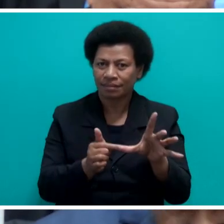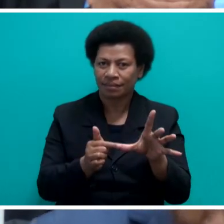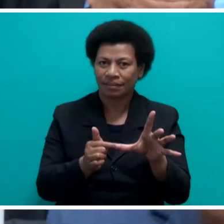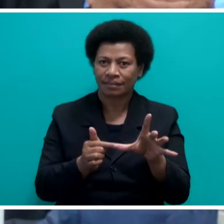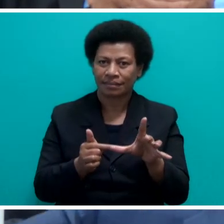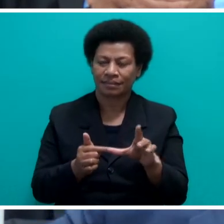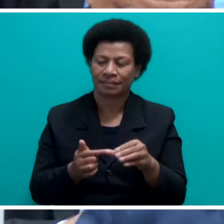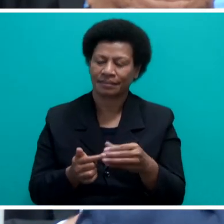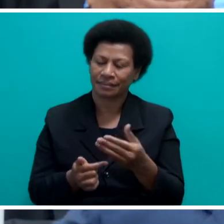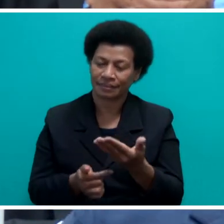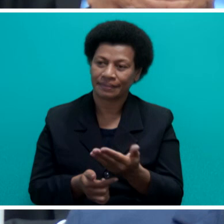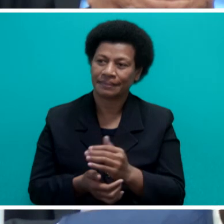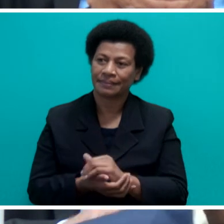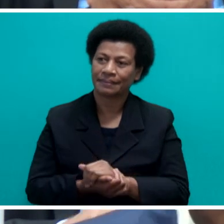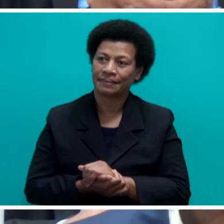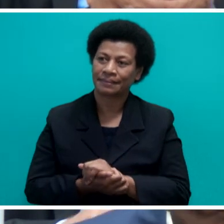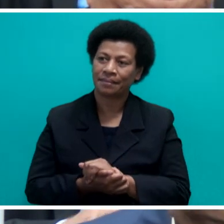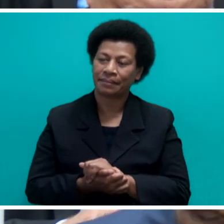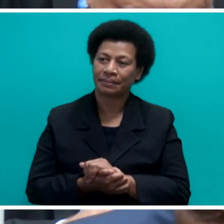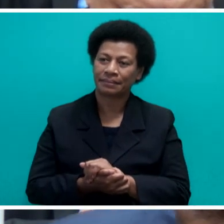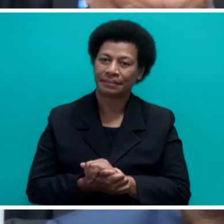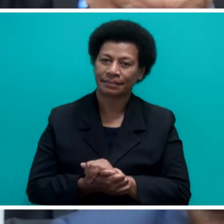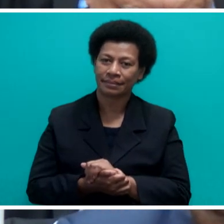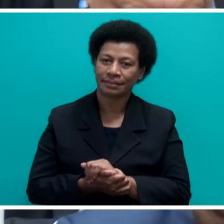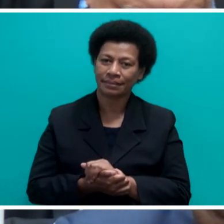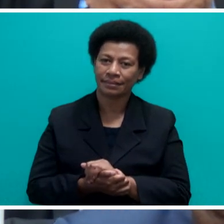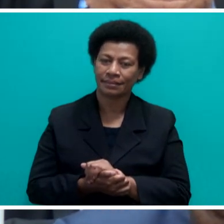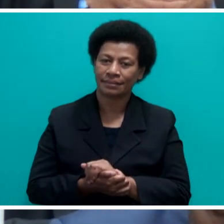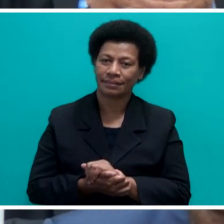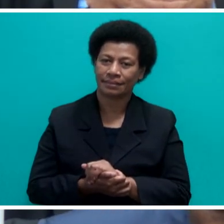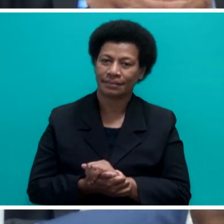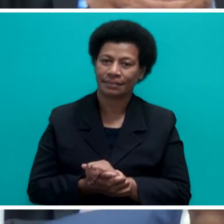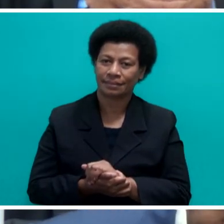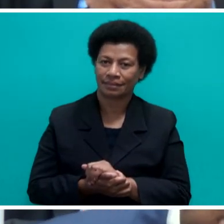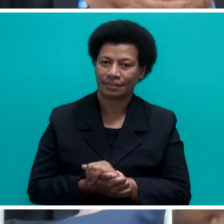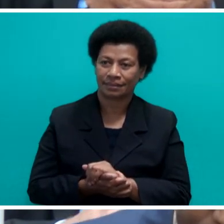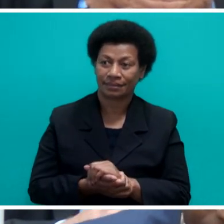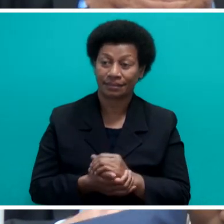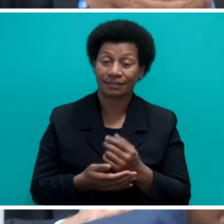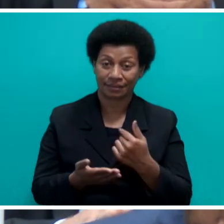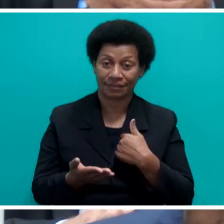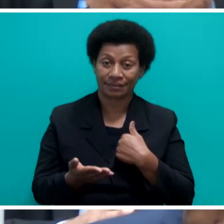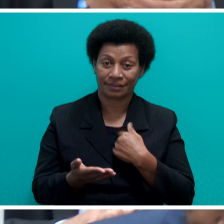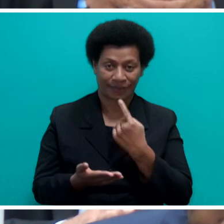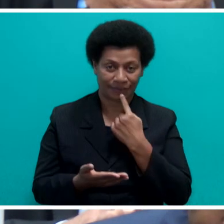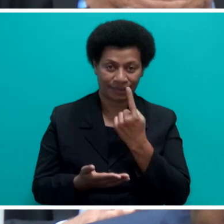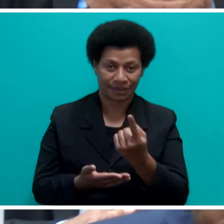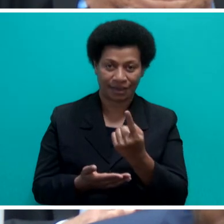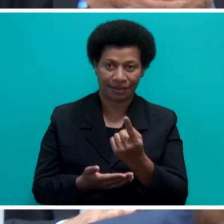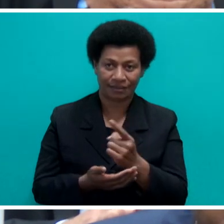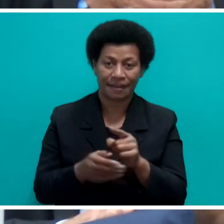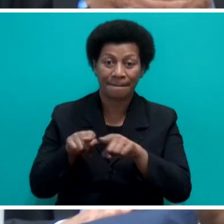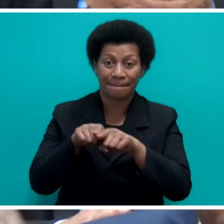intent. But before I do that, Honourable Speaker, let me just set this in the context.